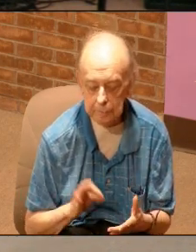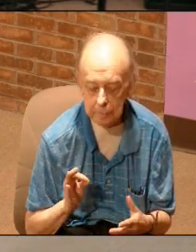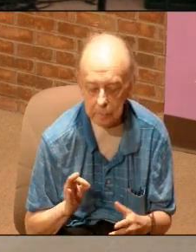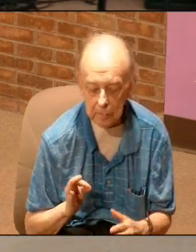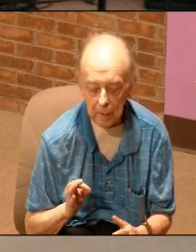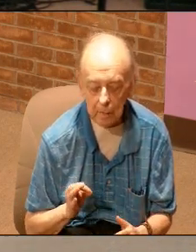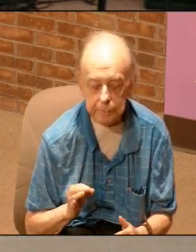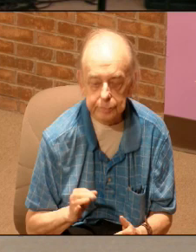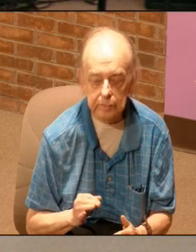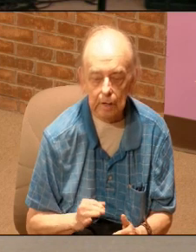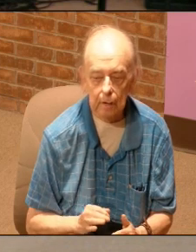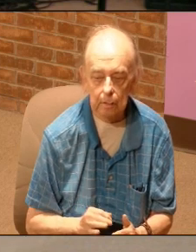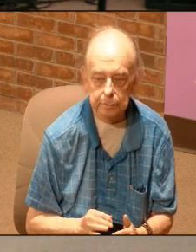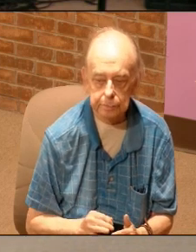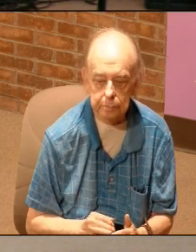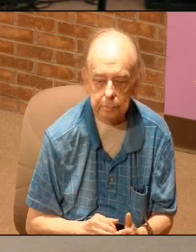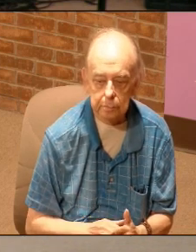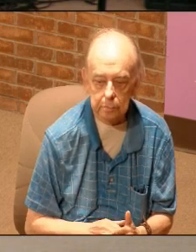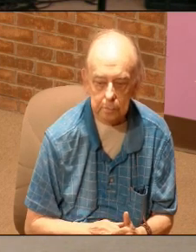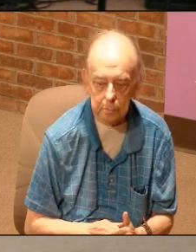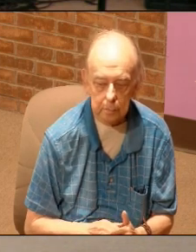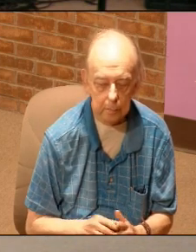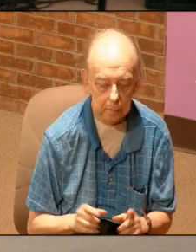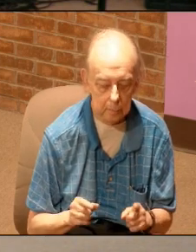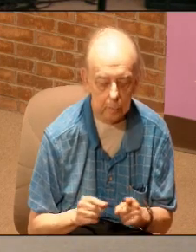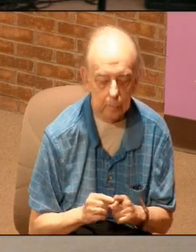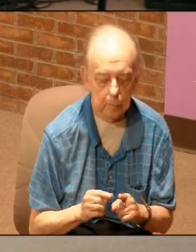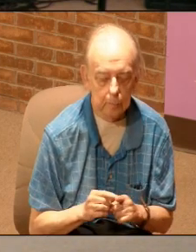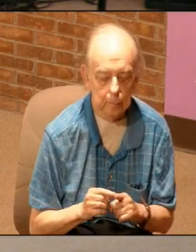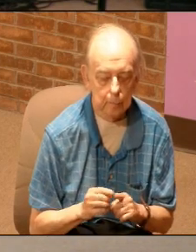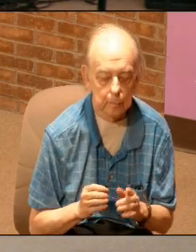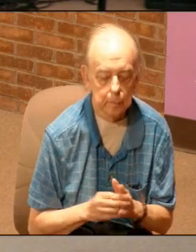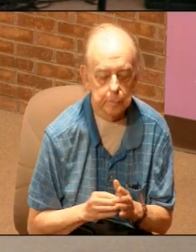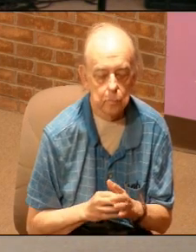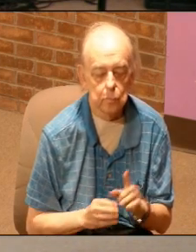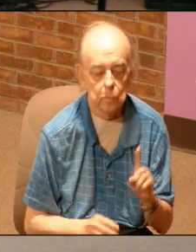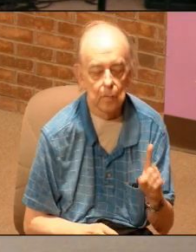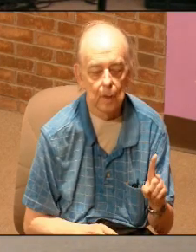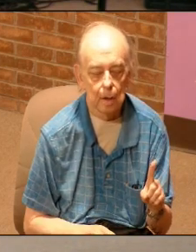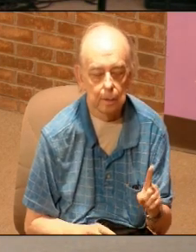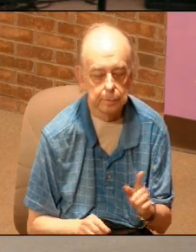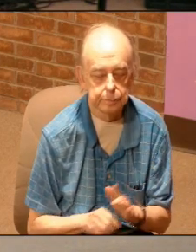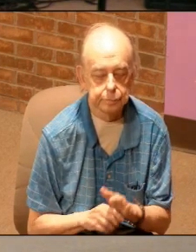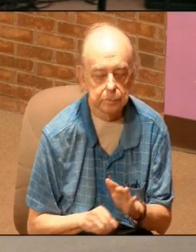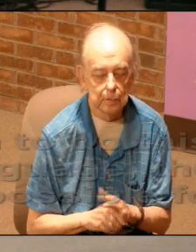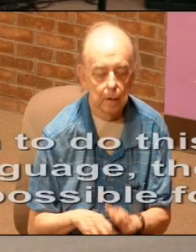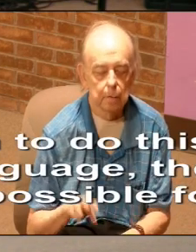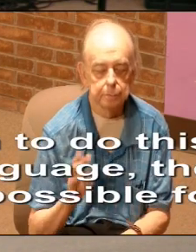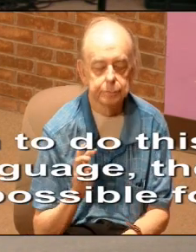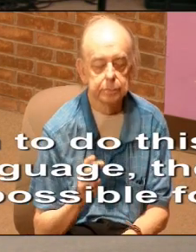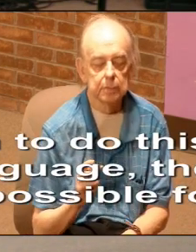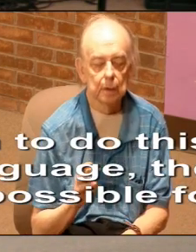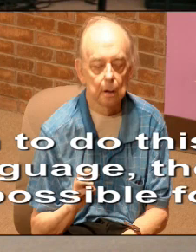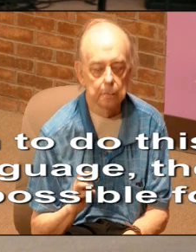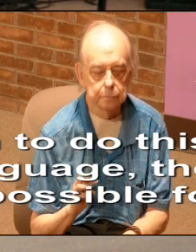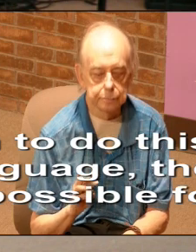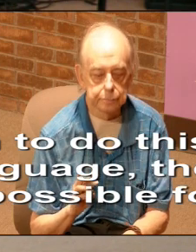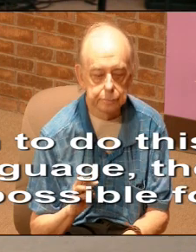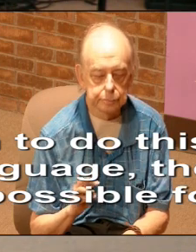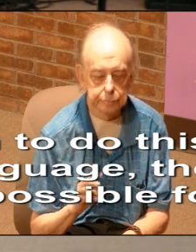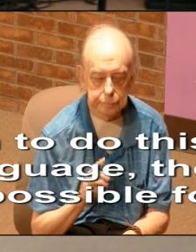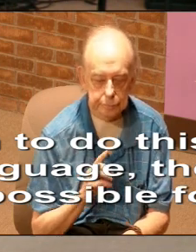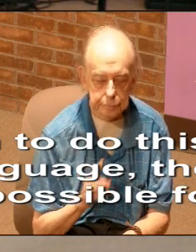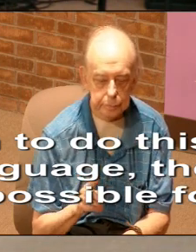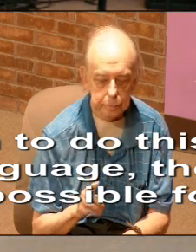is this, that in Genesis chapter 11 and verse number 6